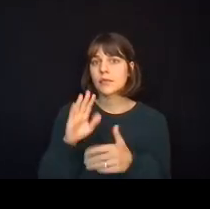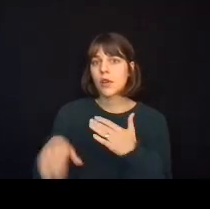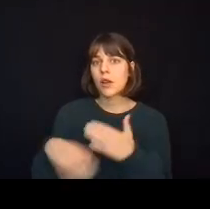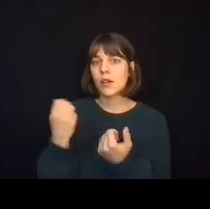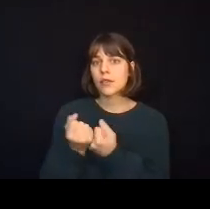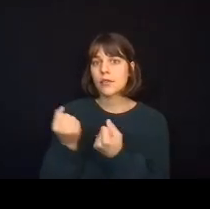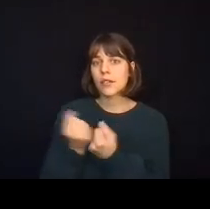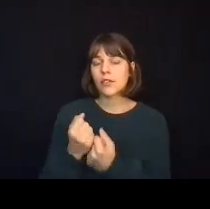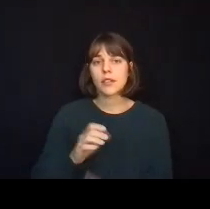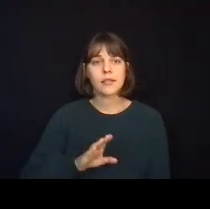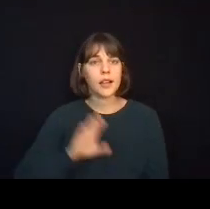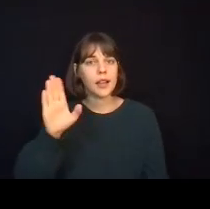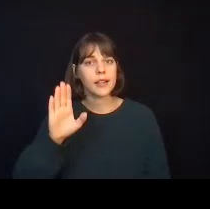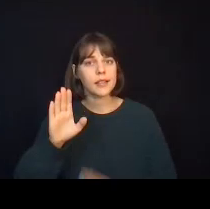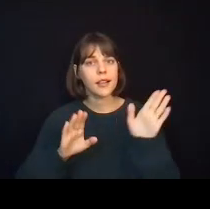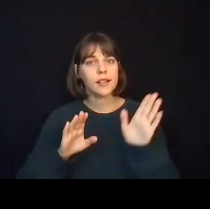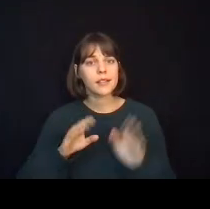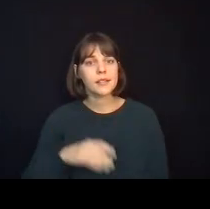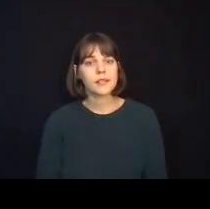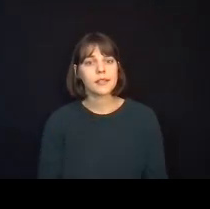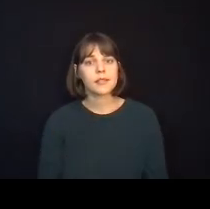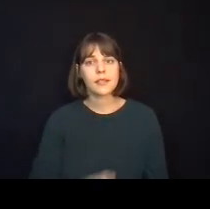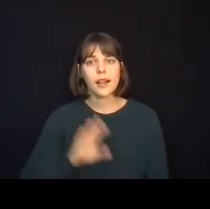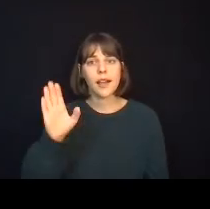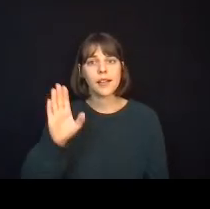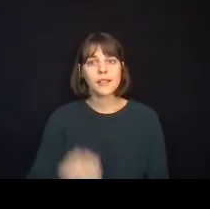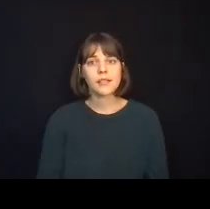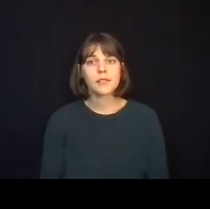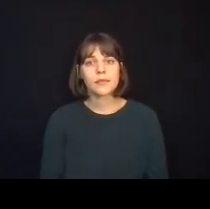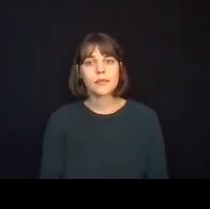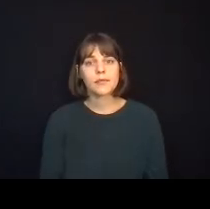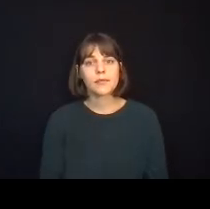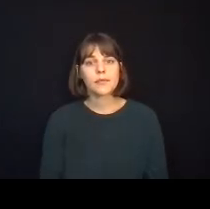All in favor? Aye. Aye. Aye.